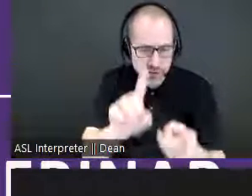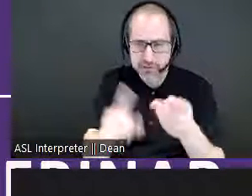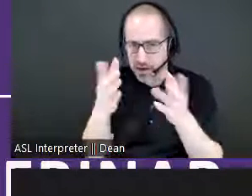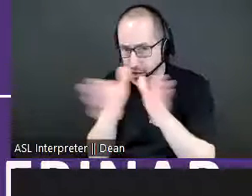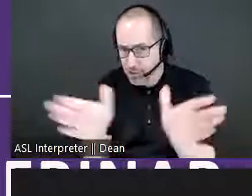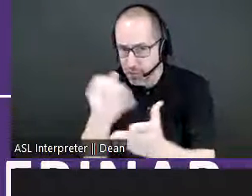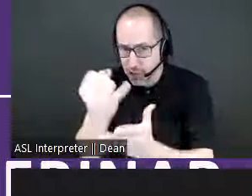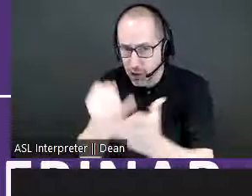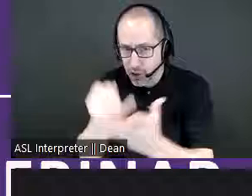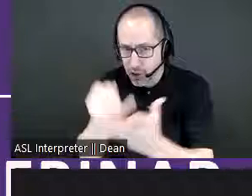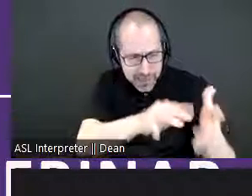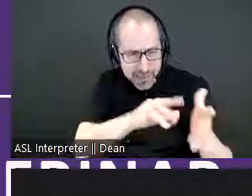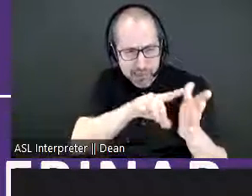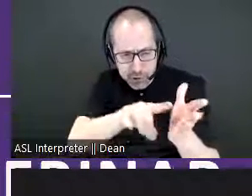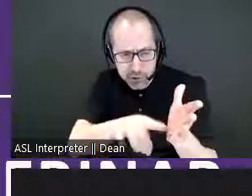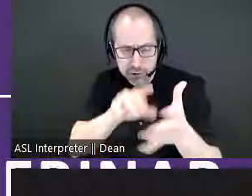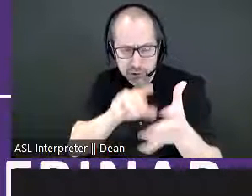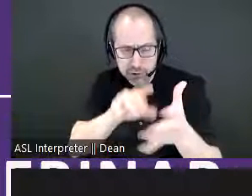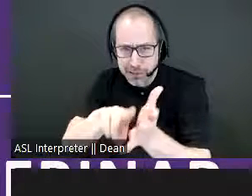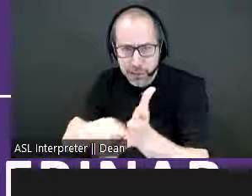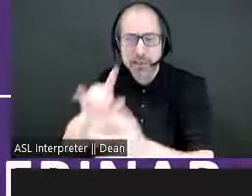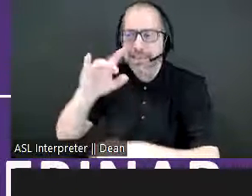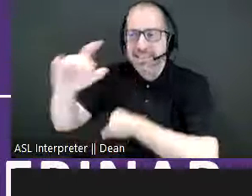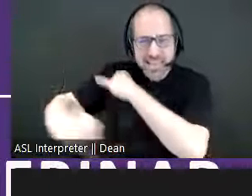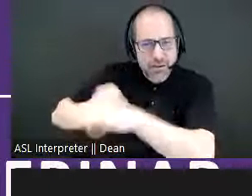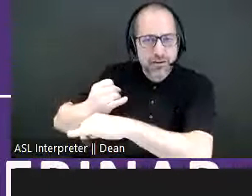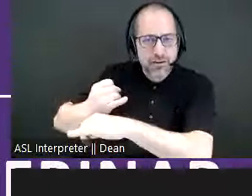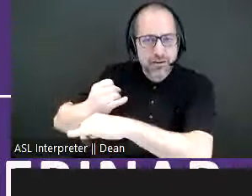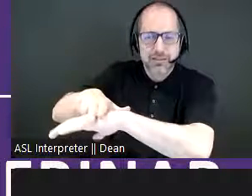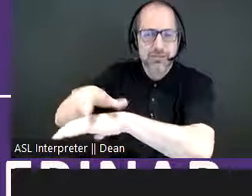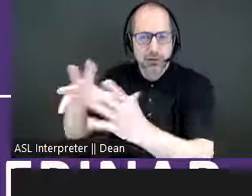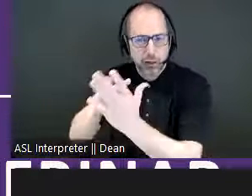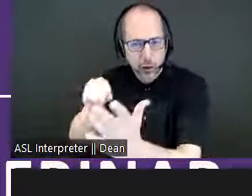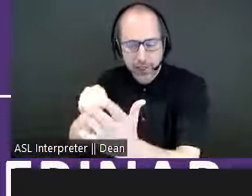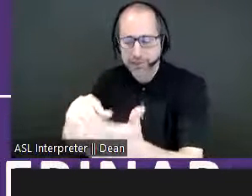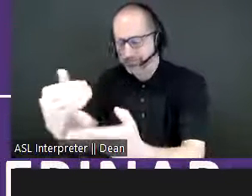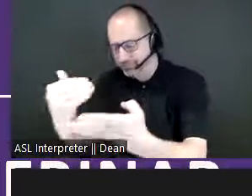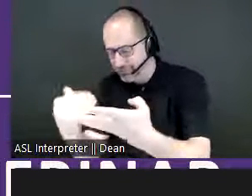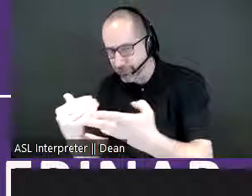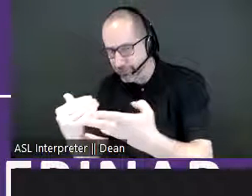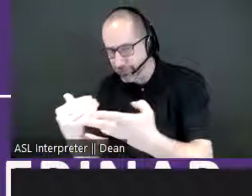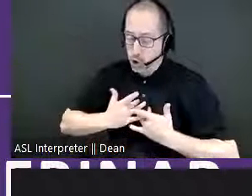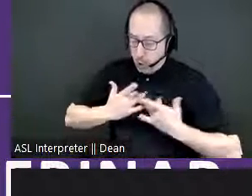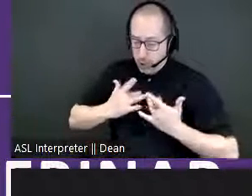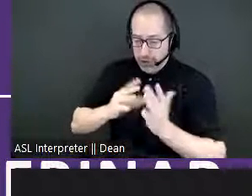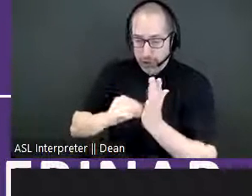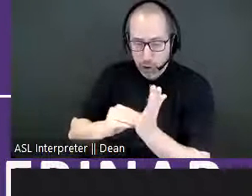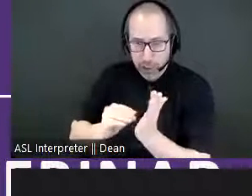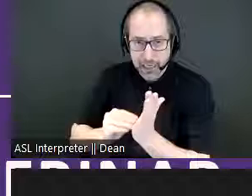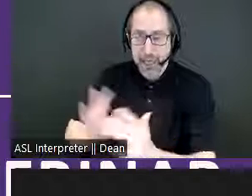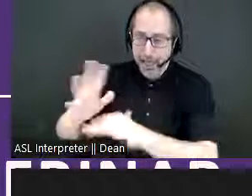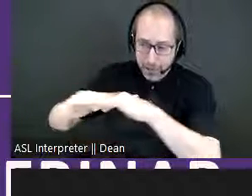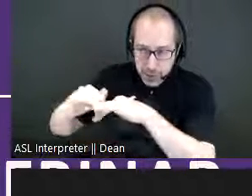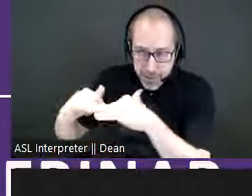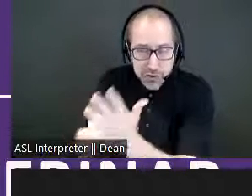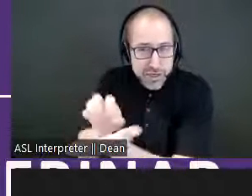and she's been involved in international learning and early learning and Aboriginal education. And she has been involved